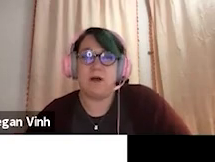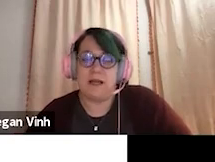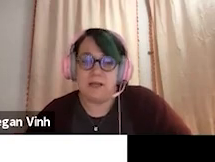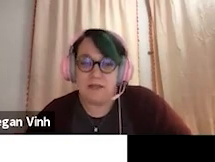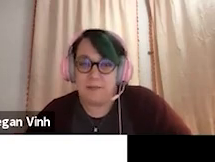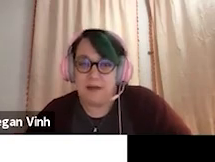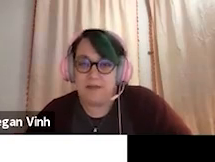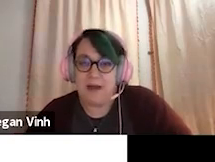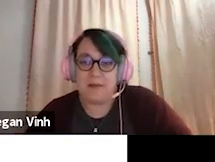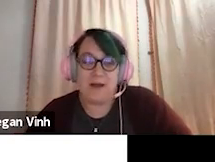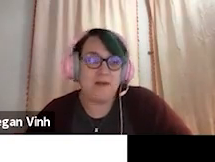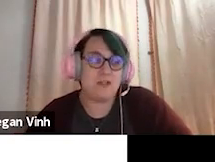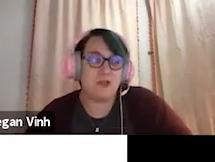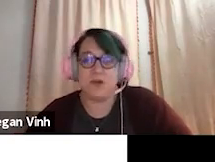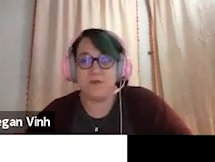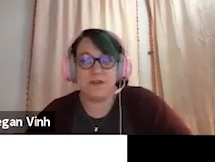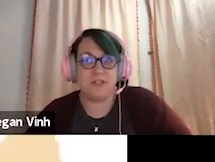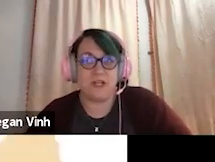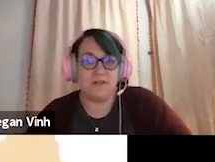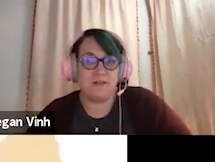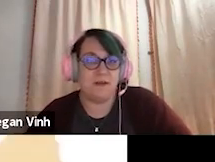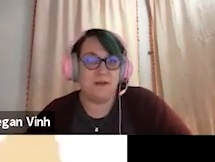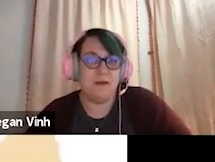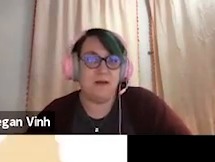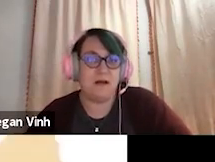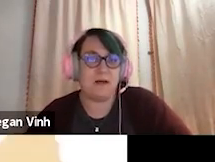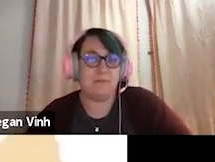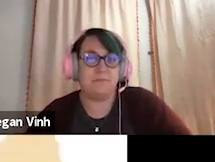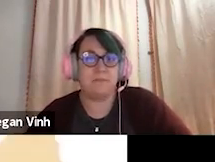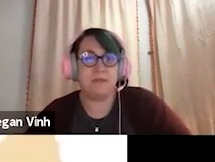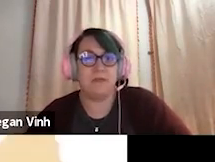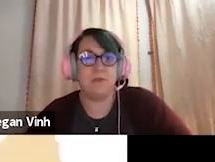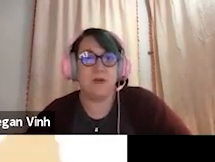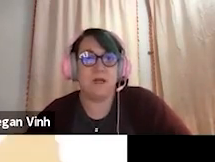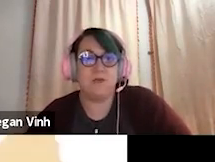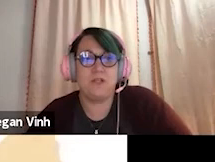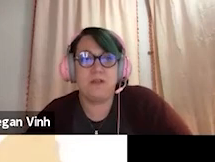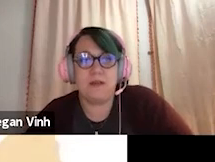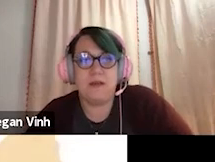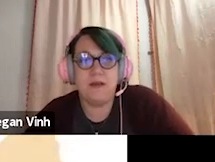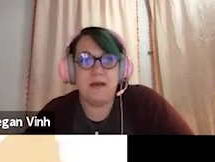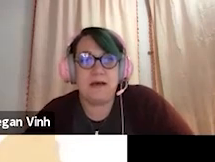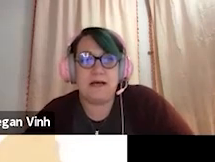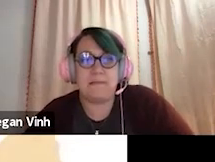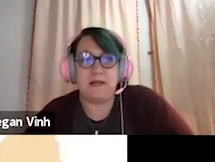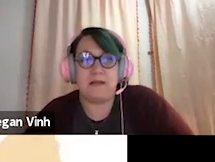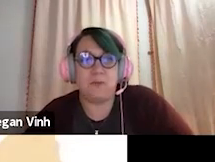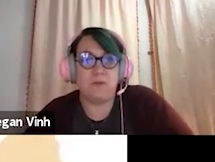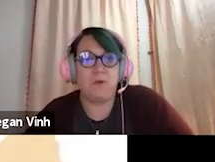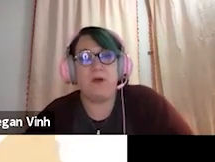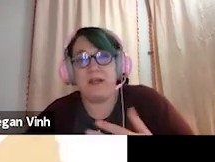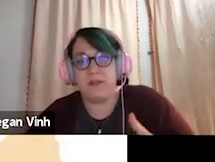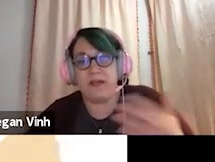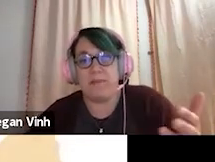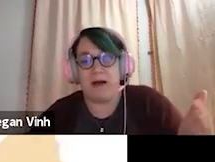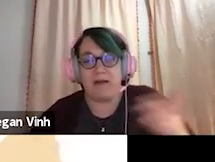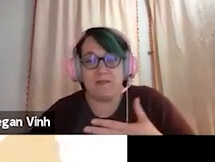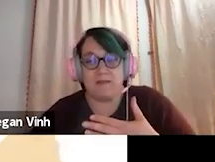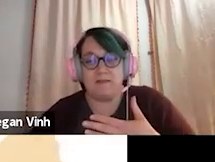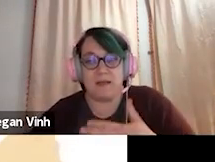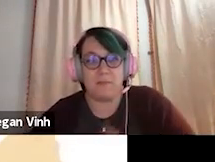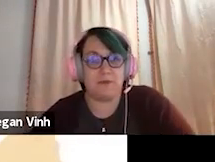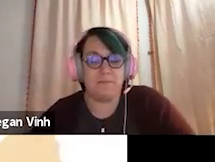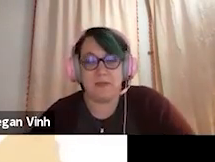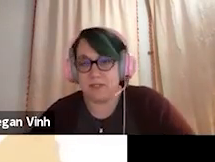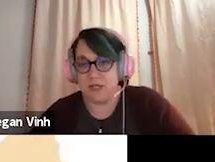And so I'll let you think about that, but I'm gonna turn it over to Jessica. If we wanna go to the next one, we want you to think about in